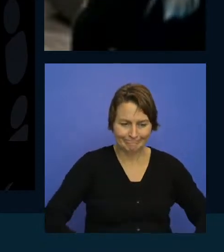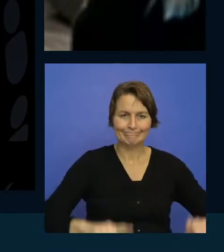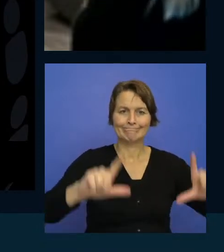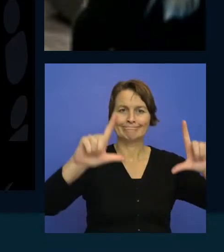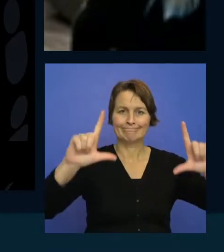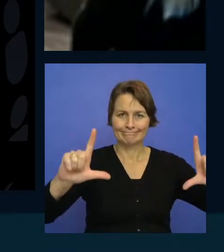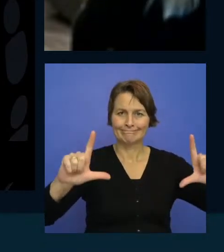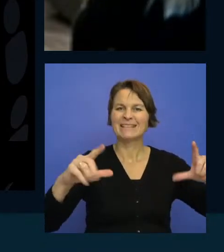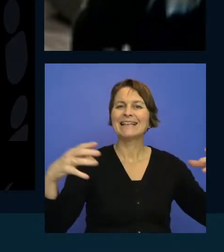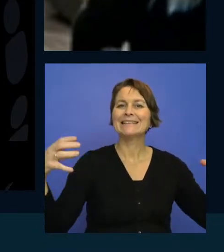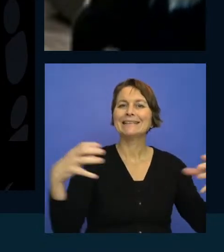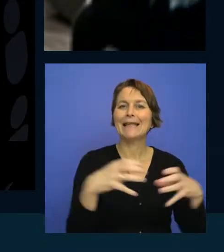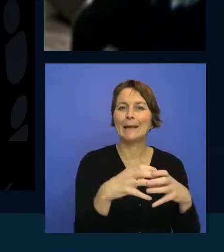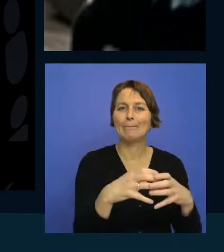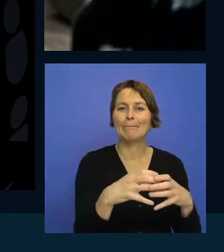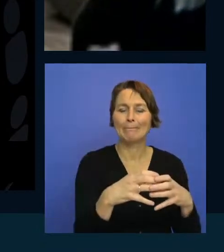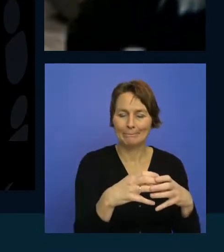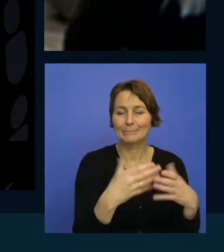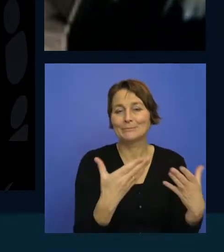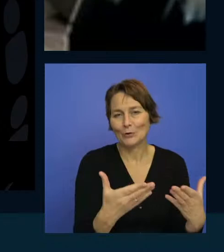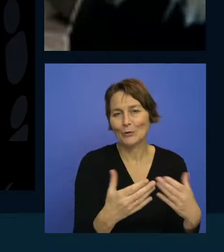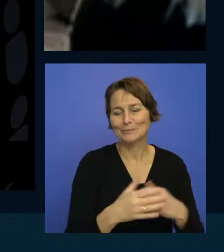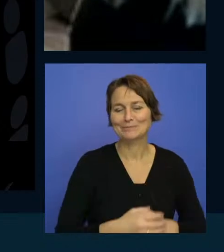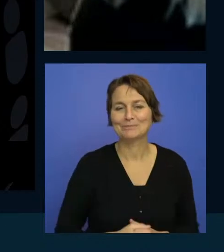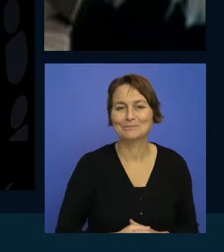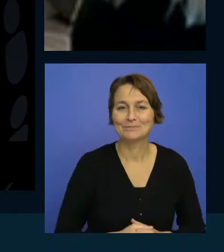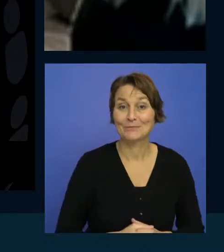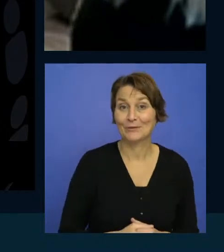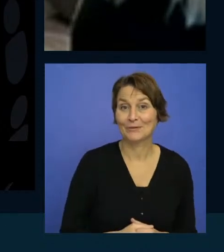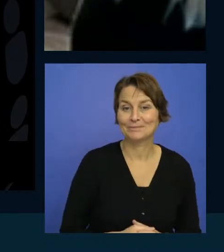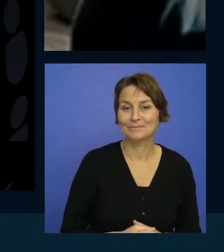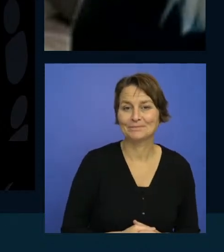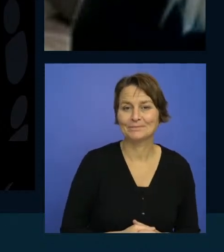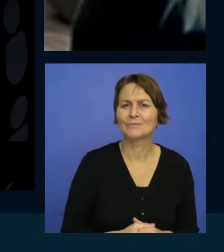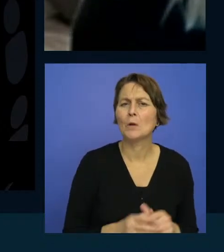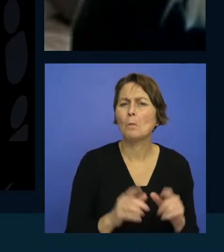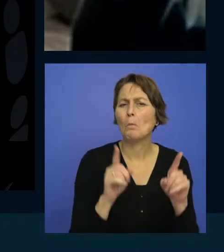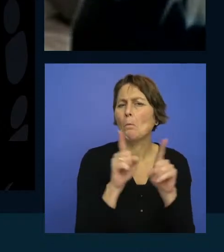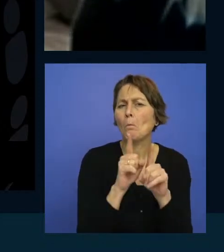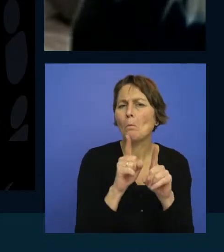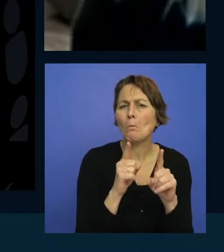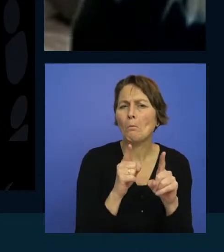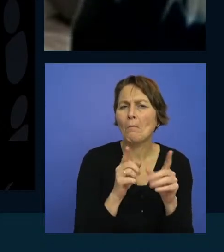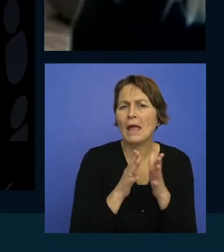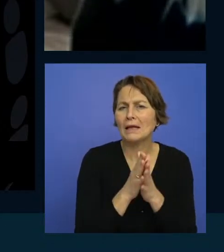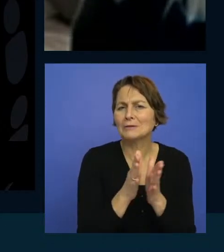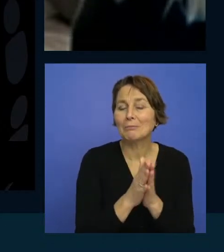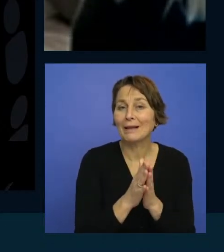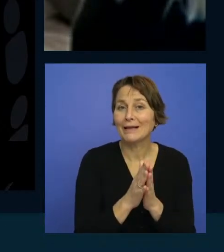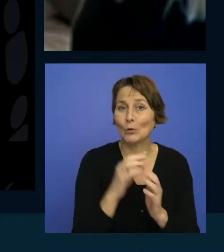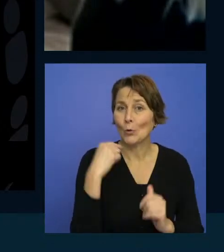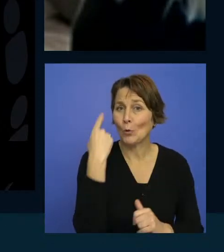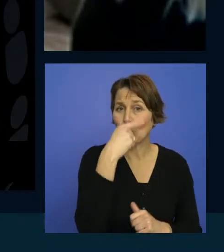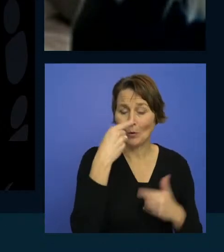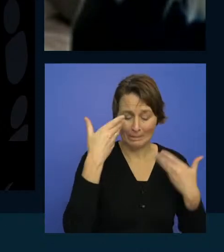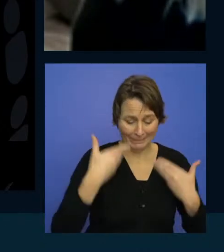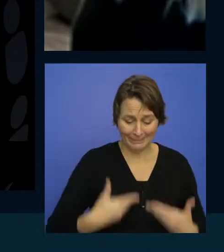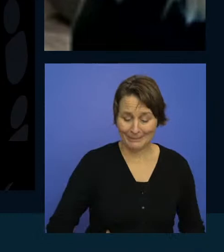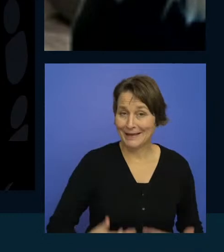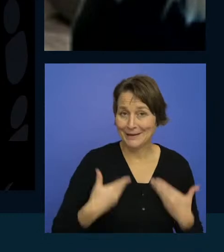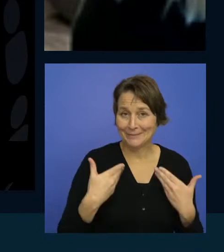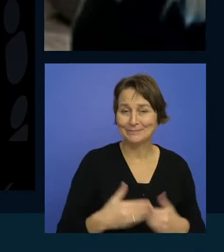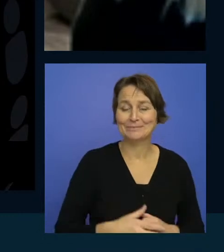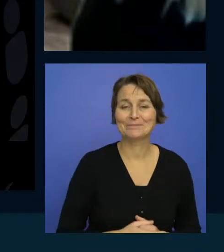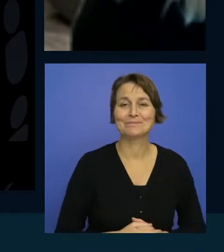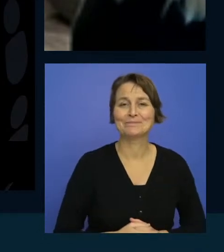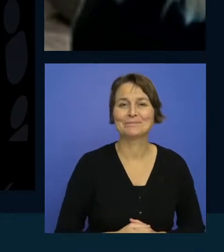right? So just to give you a little brief explanation of who I am for those who don't know me,